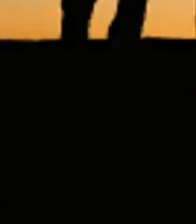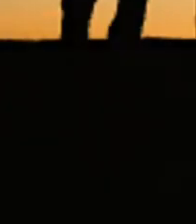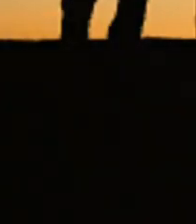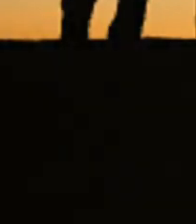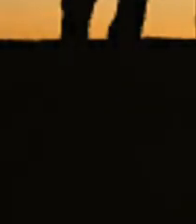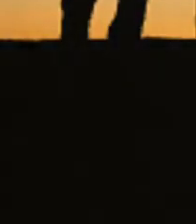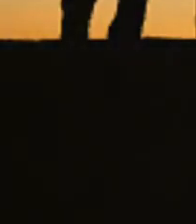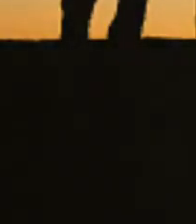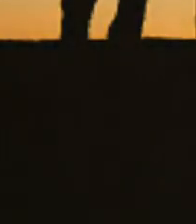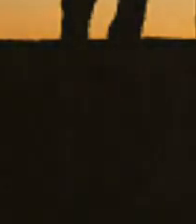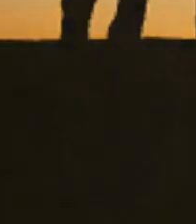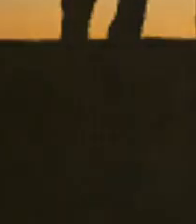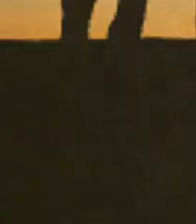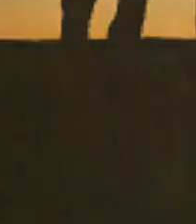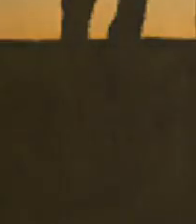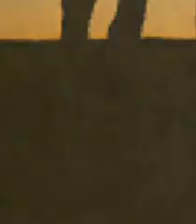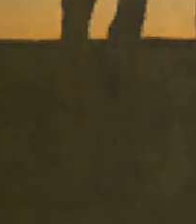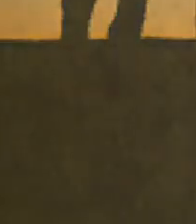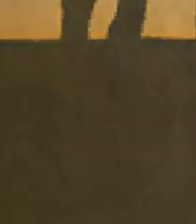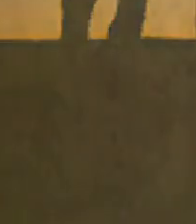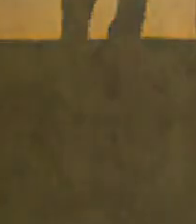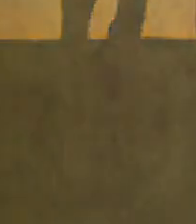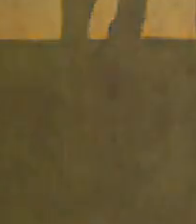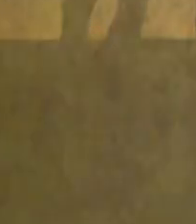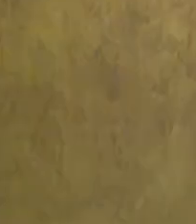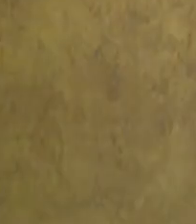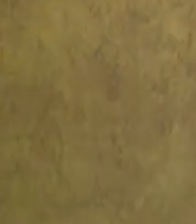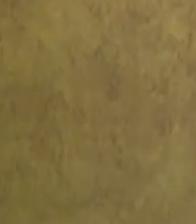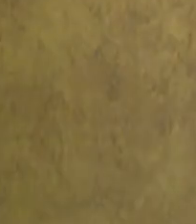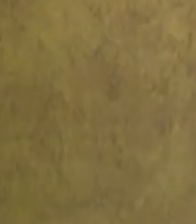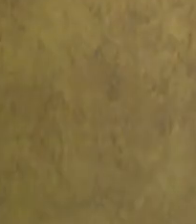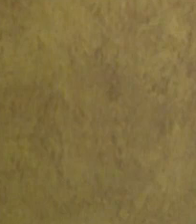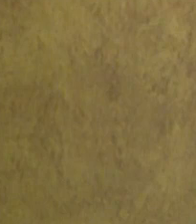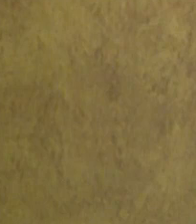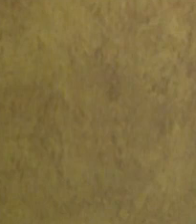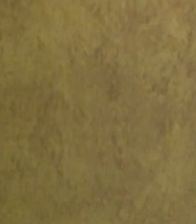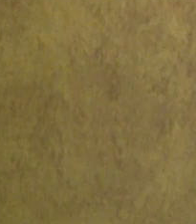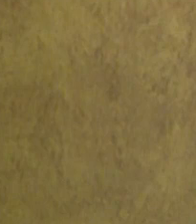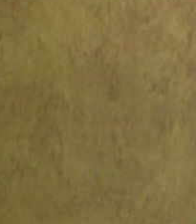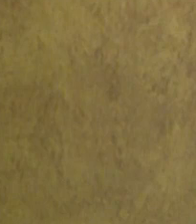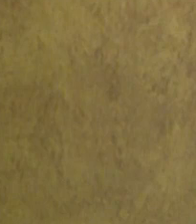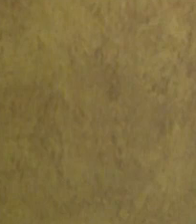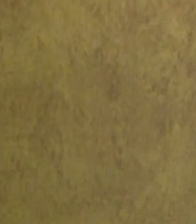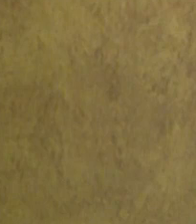of your presence fill this